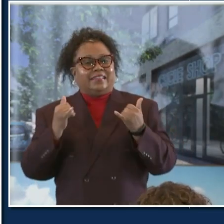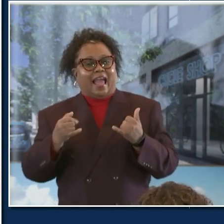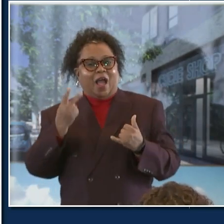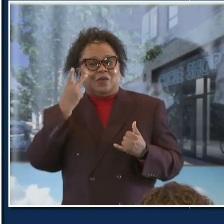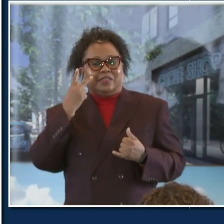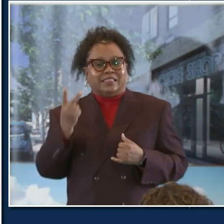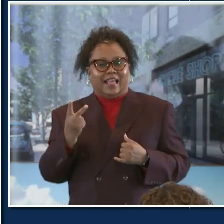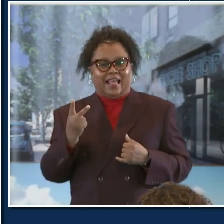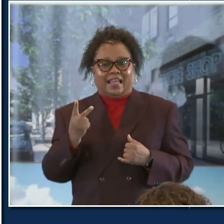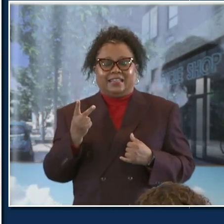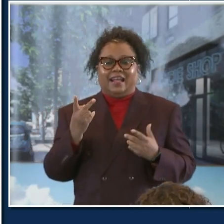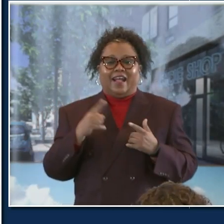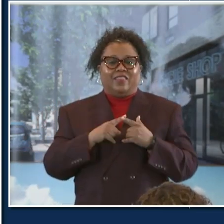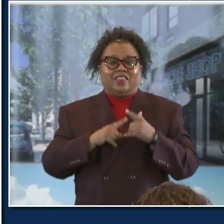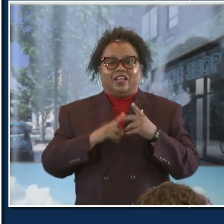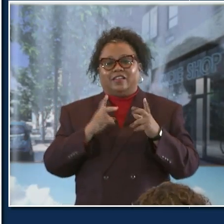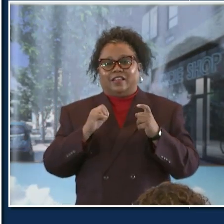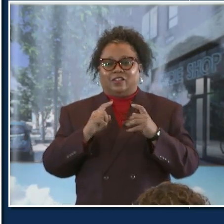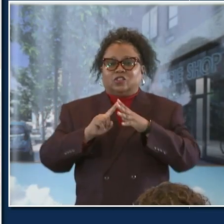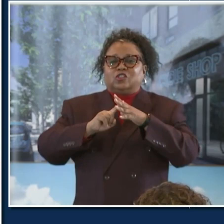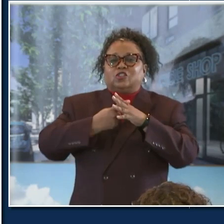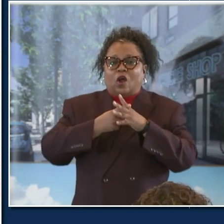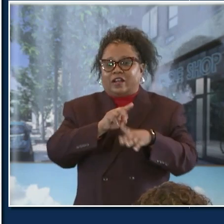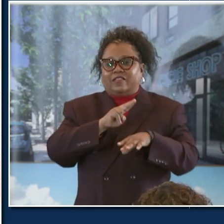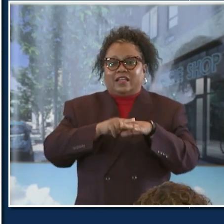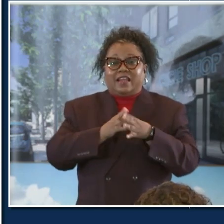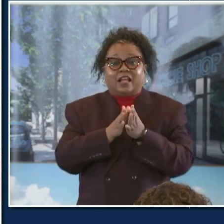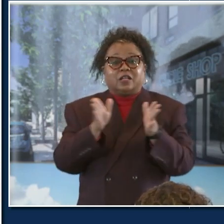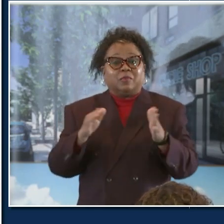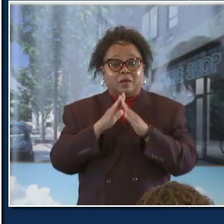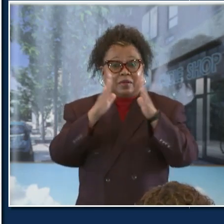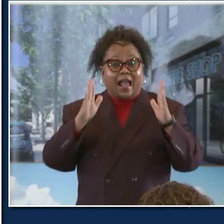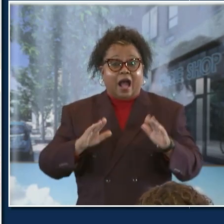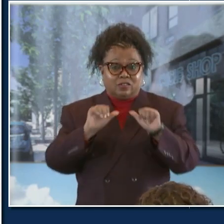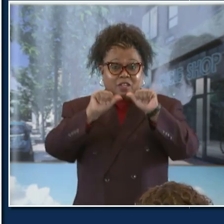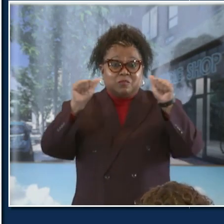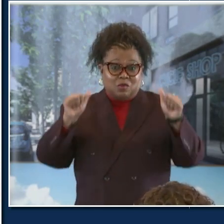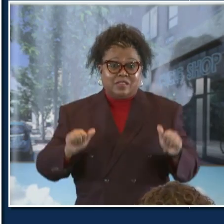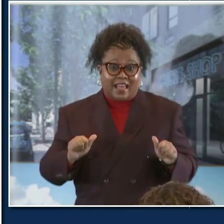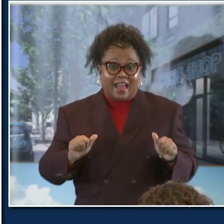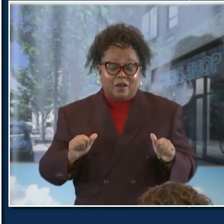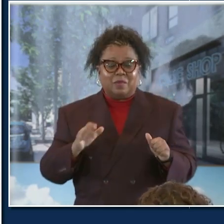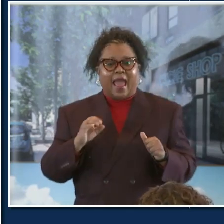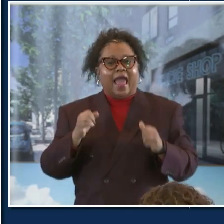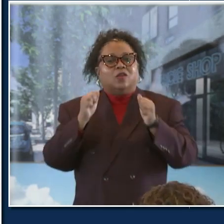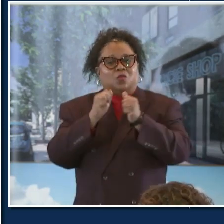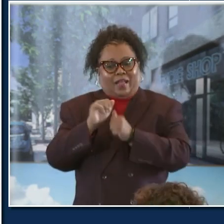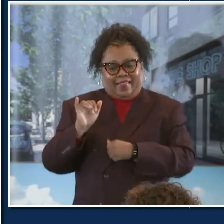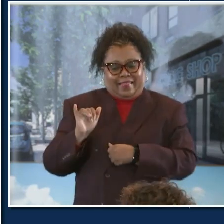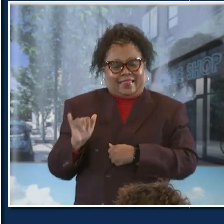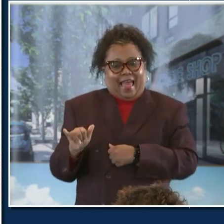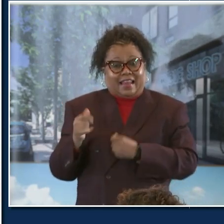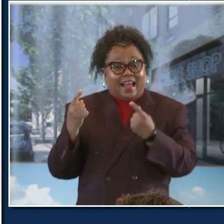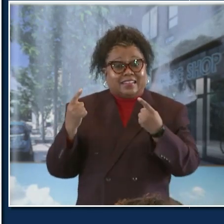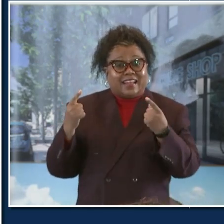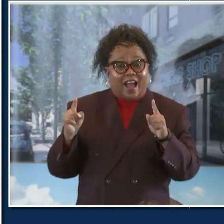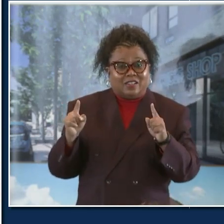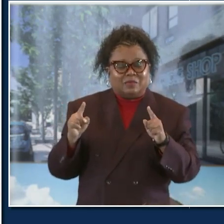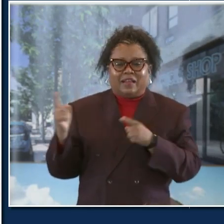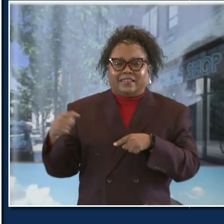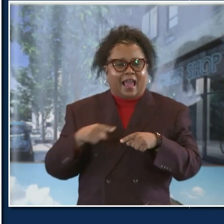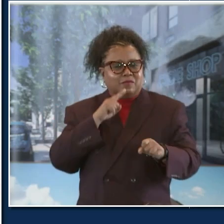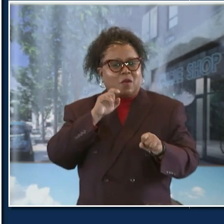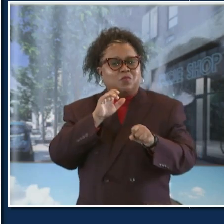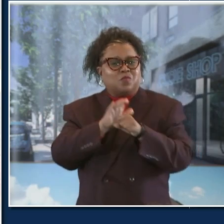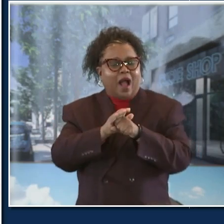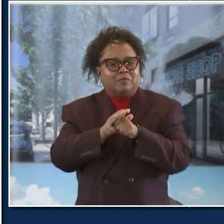announcing the start of the National Public Housing Museum. And with that announcement came the